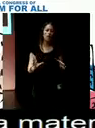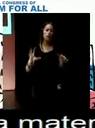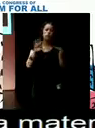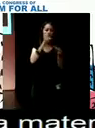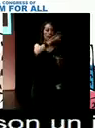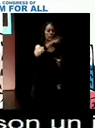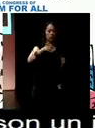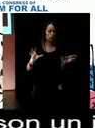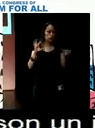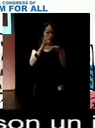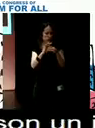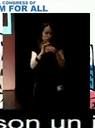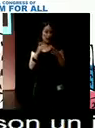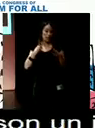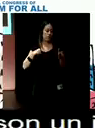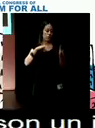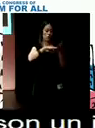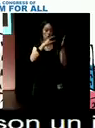In fact,